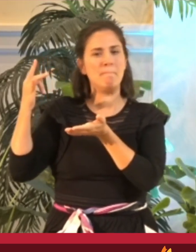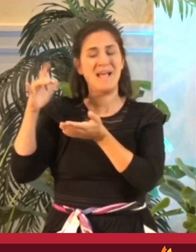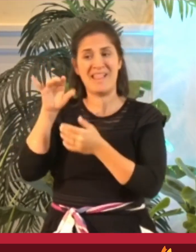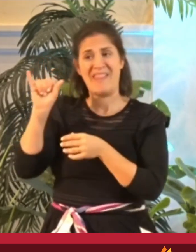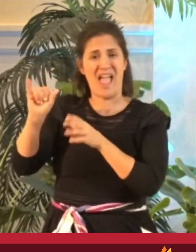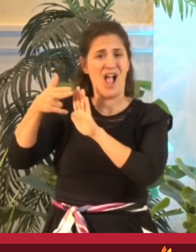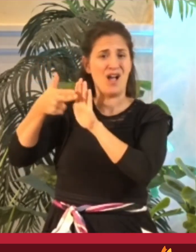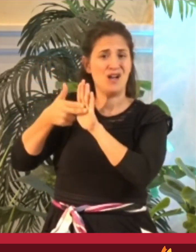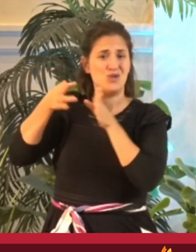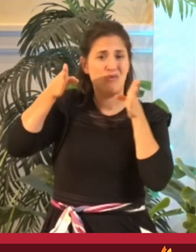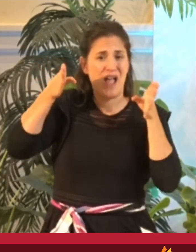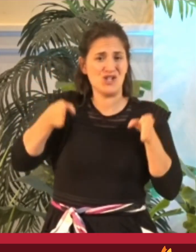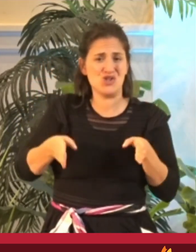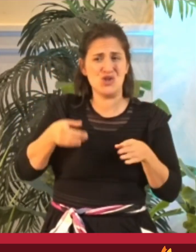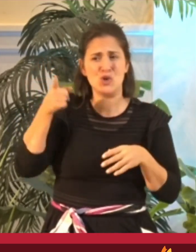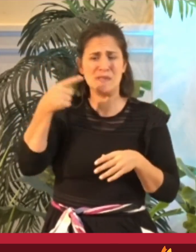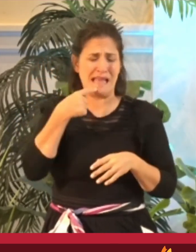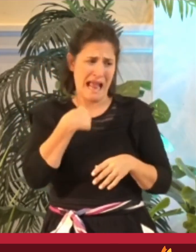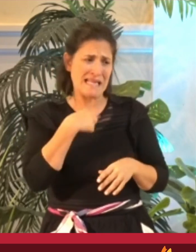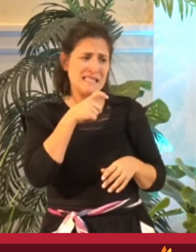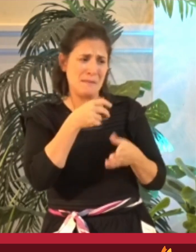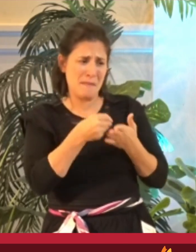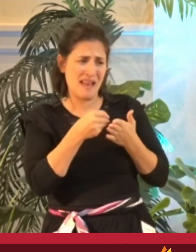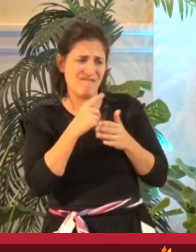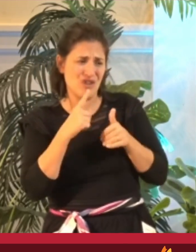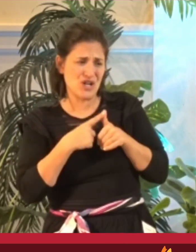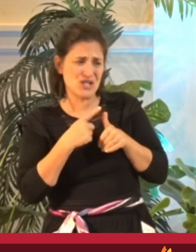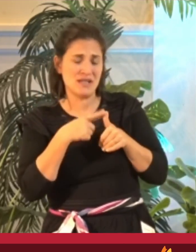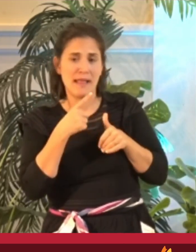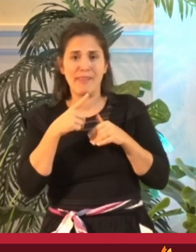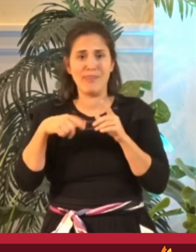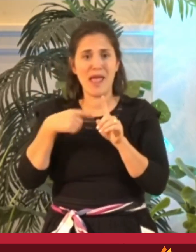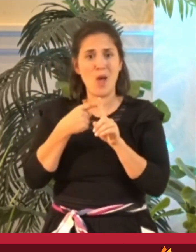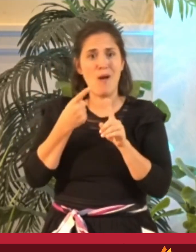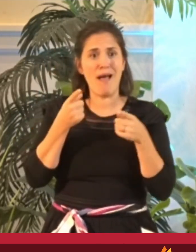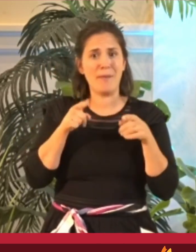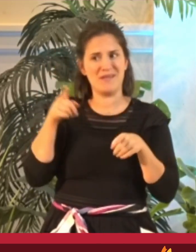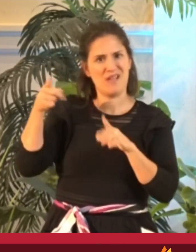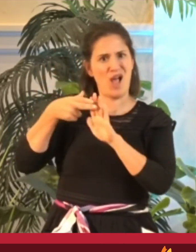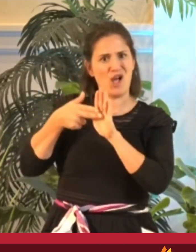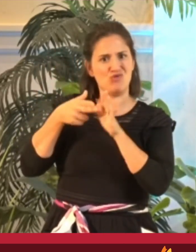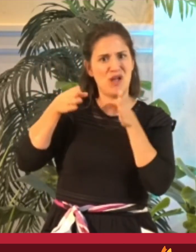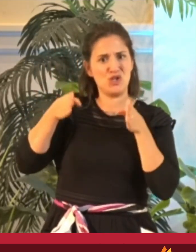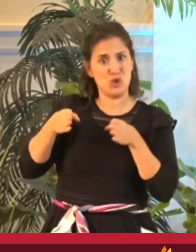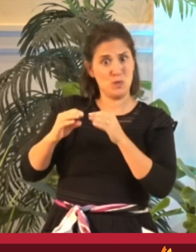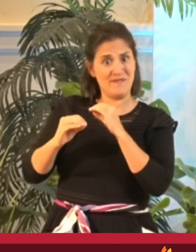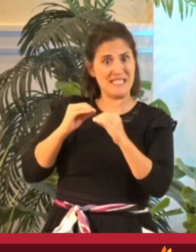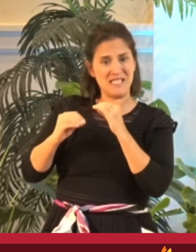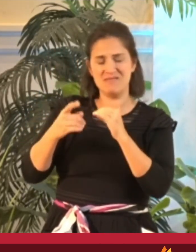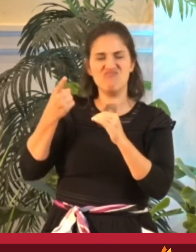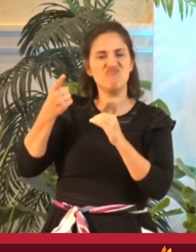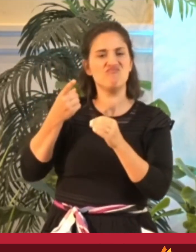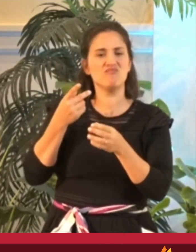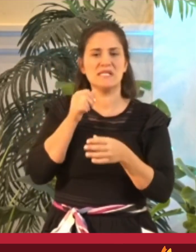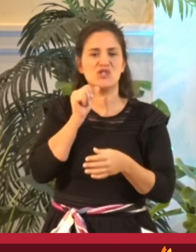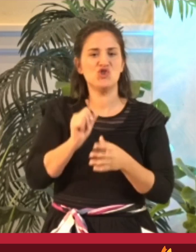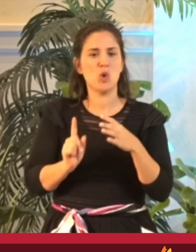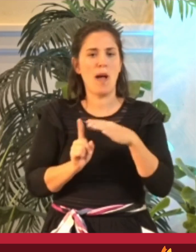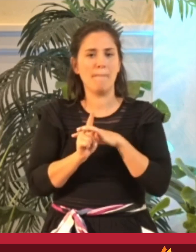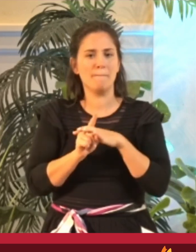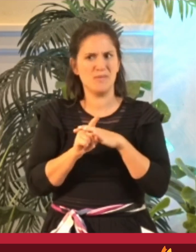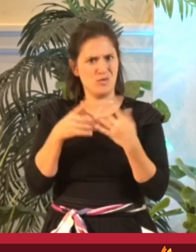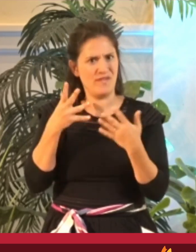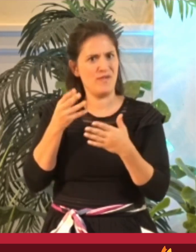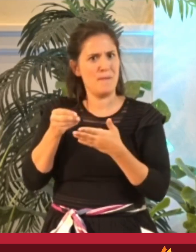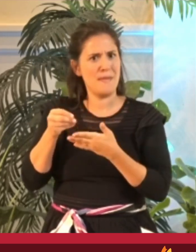said they really needed it. Then they failed to show up for the job. What about the time you